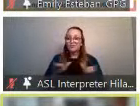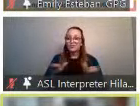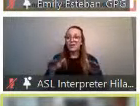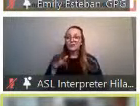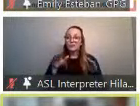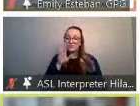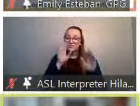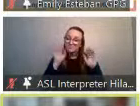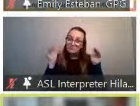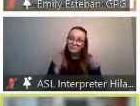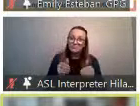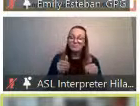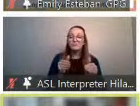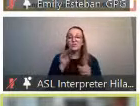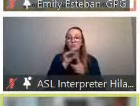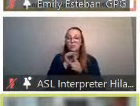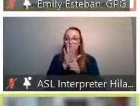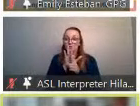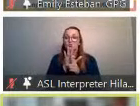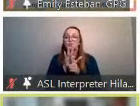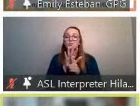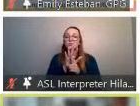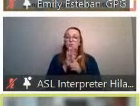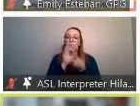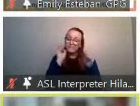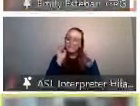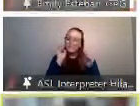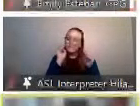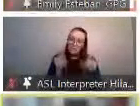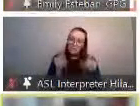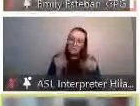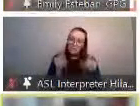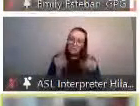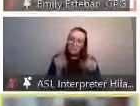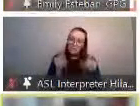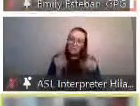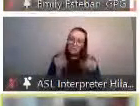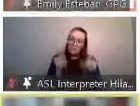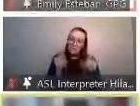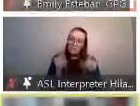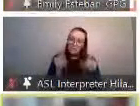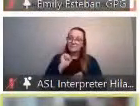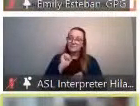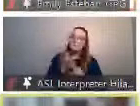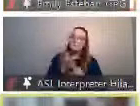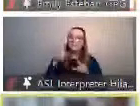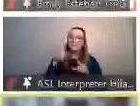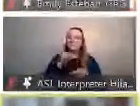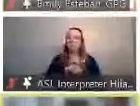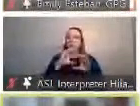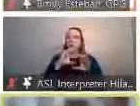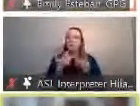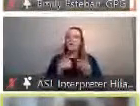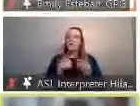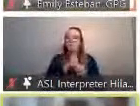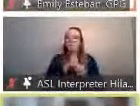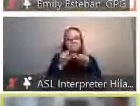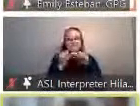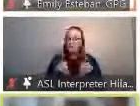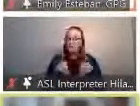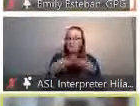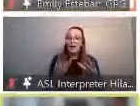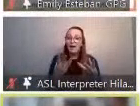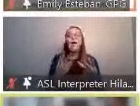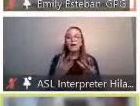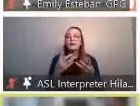throughout our meetings to date, and that the work group continues to bring to this endeavor, and recognize that